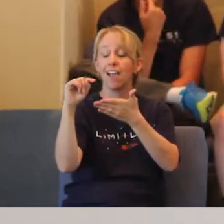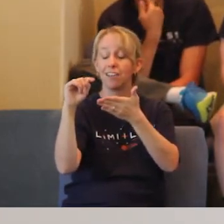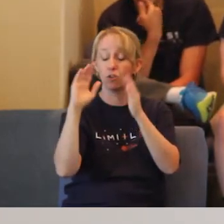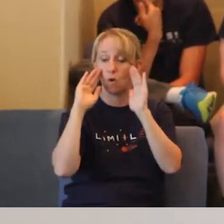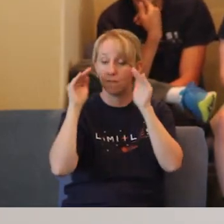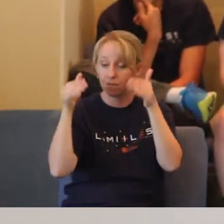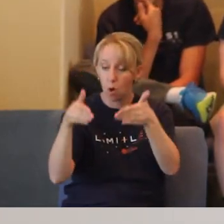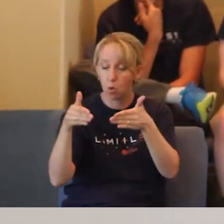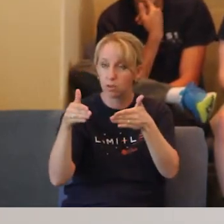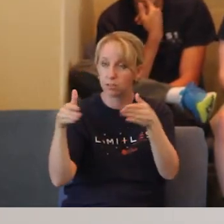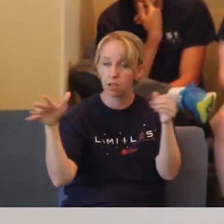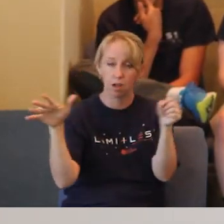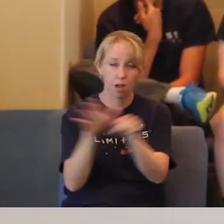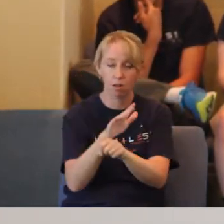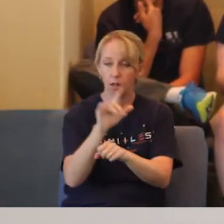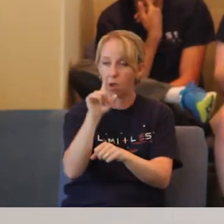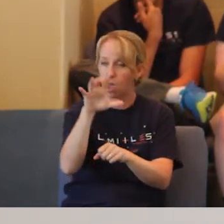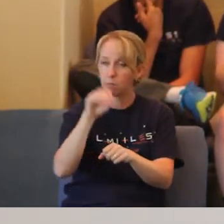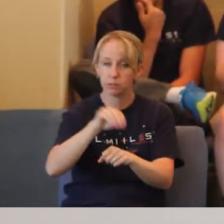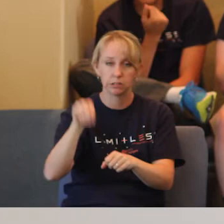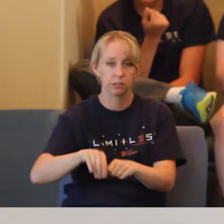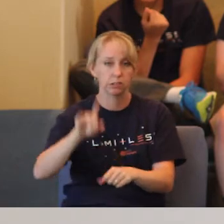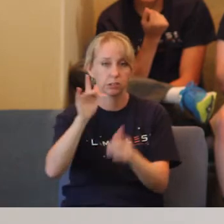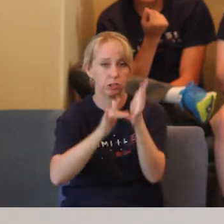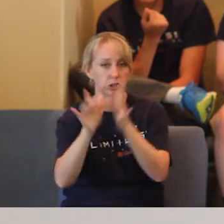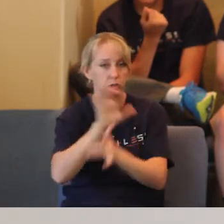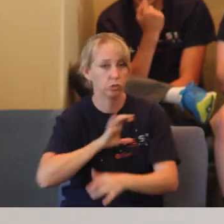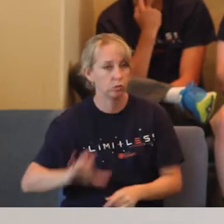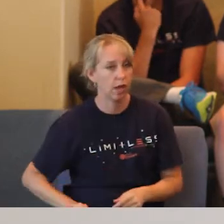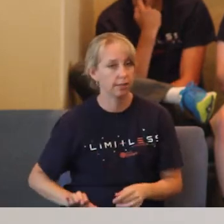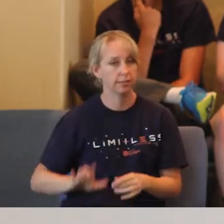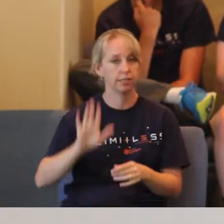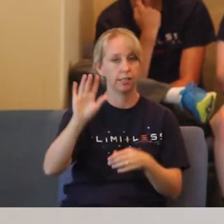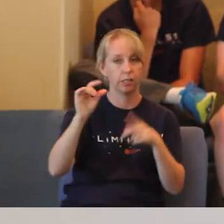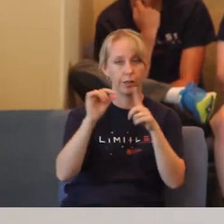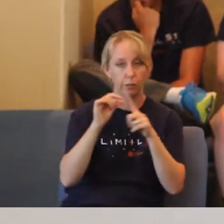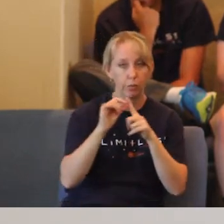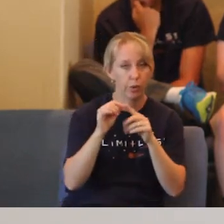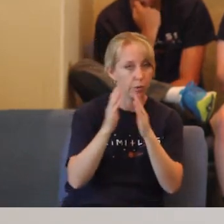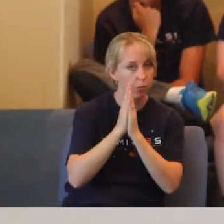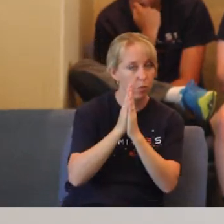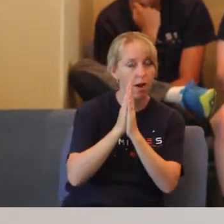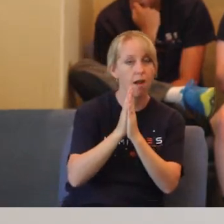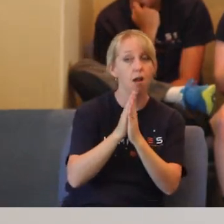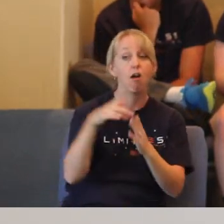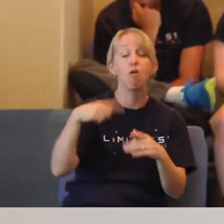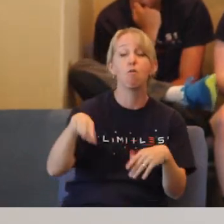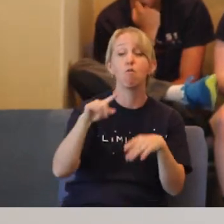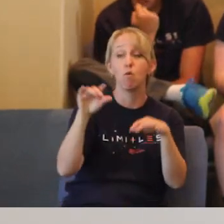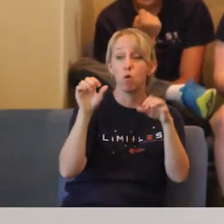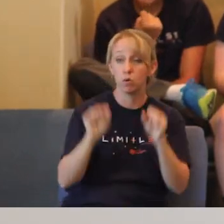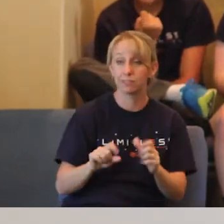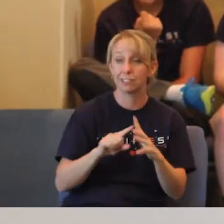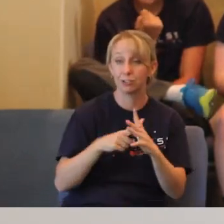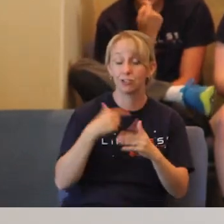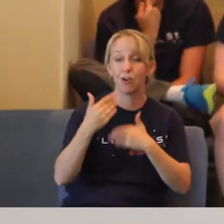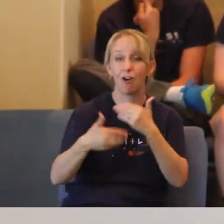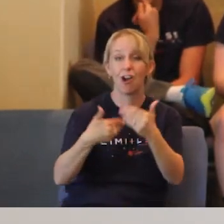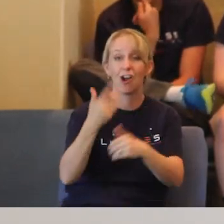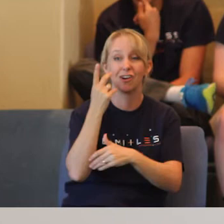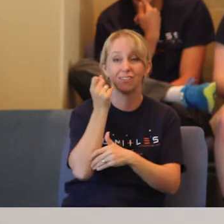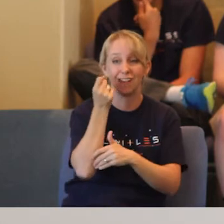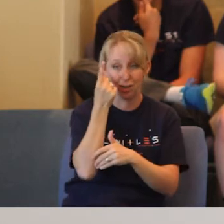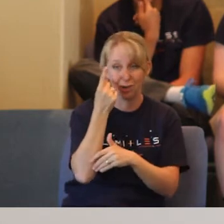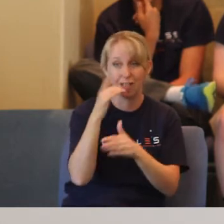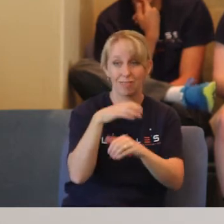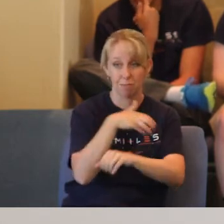His Word, and prayer, you can start seeing the power of prayer. Sometimes